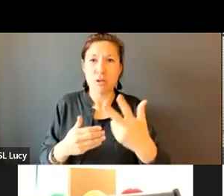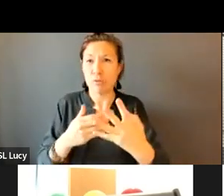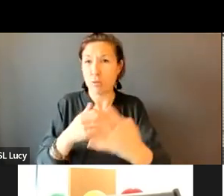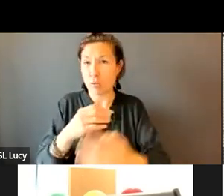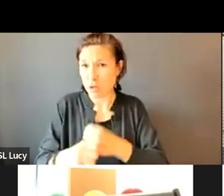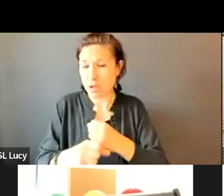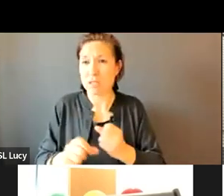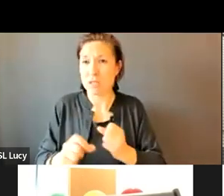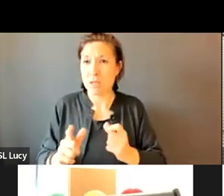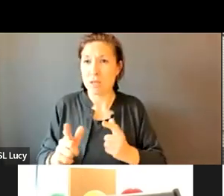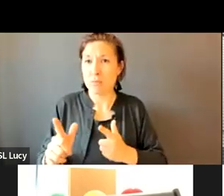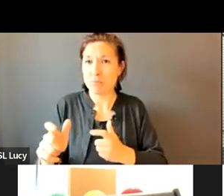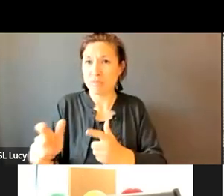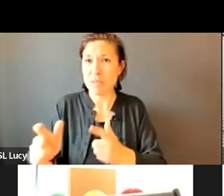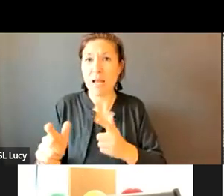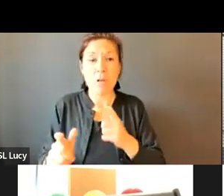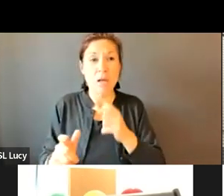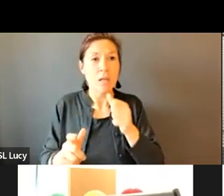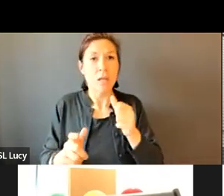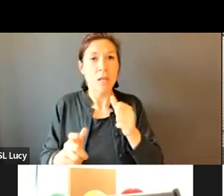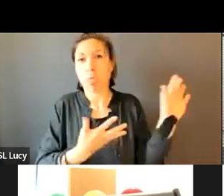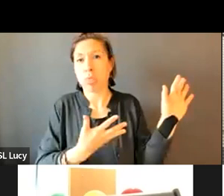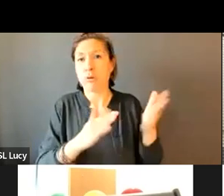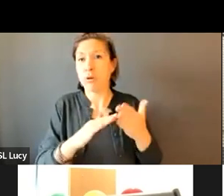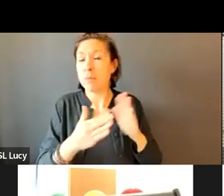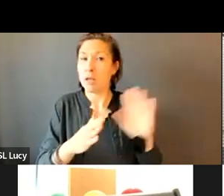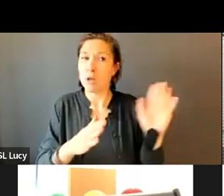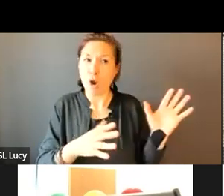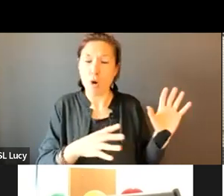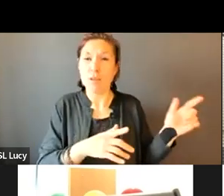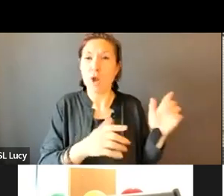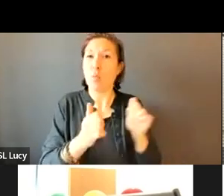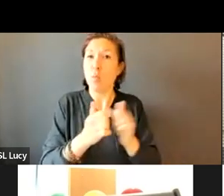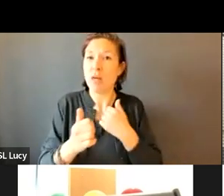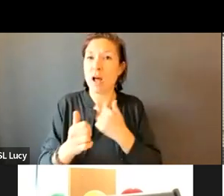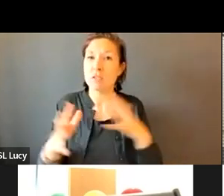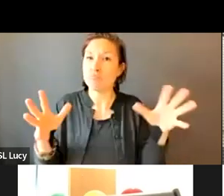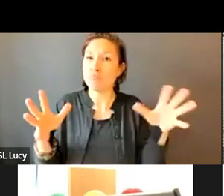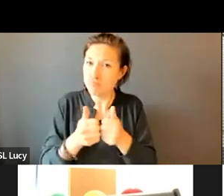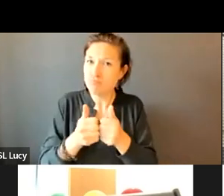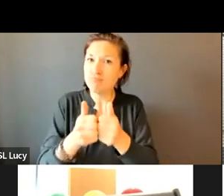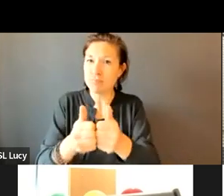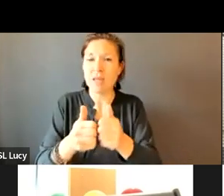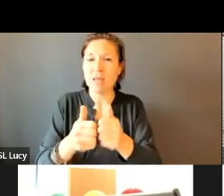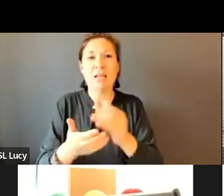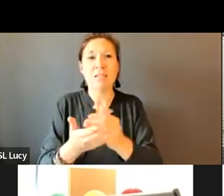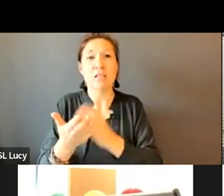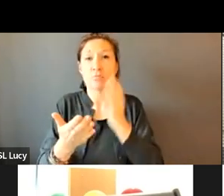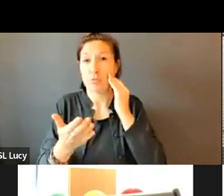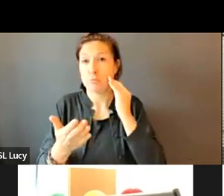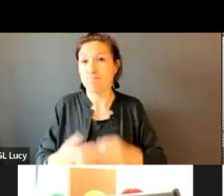not that we leave the community behind but rather that we do it with the community so those are I think are a few of the Lessons Learned Dr